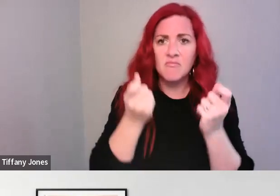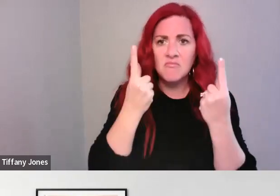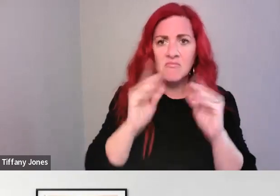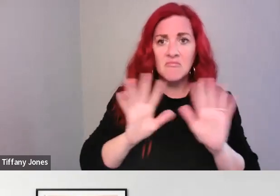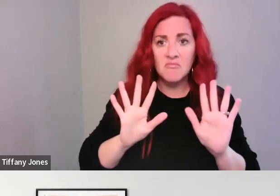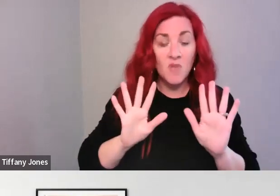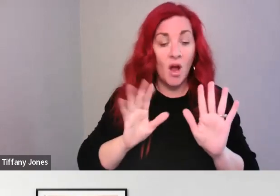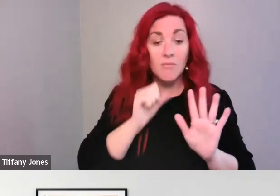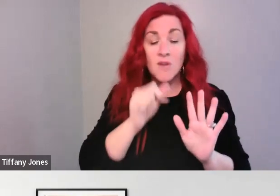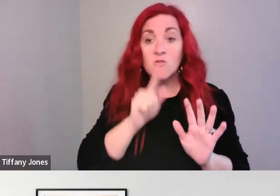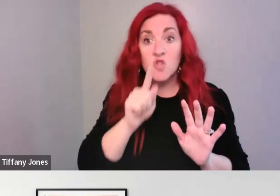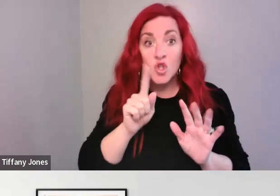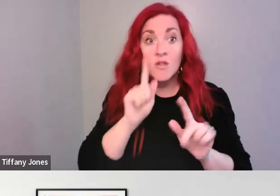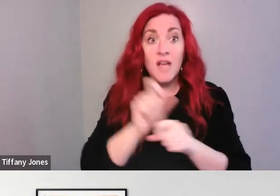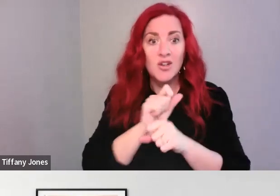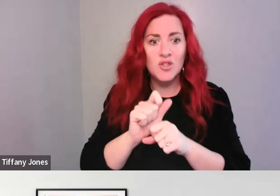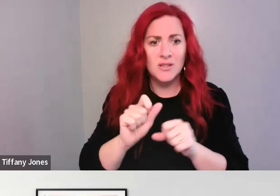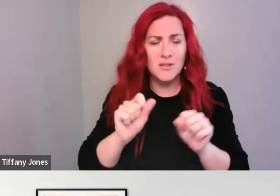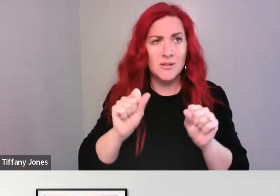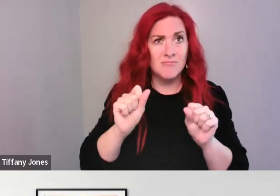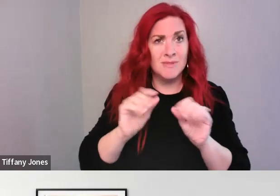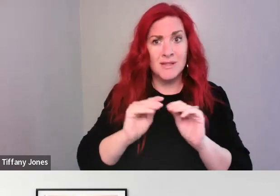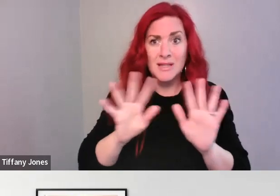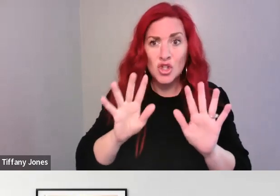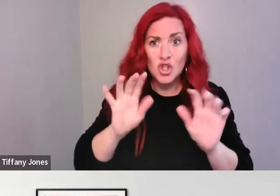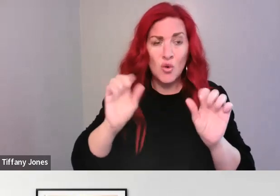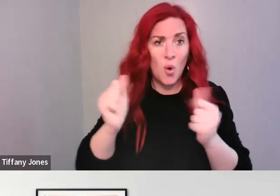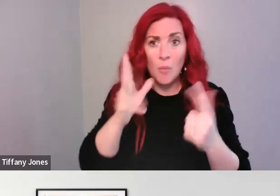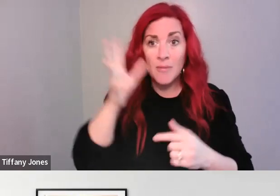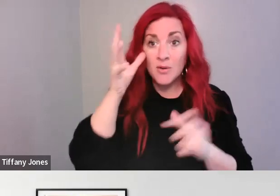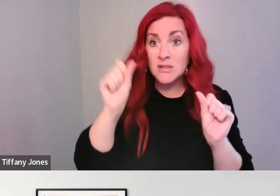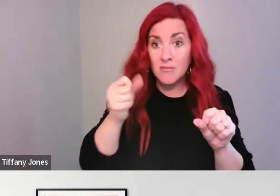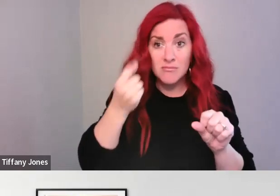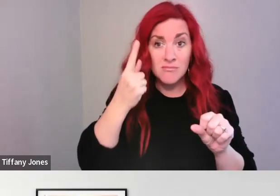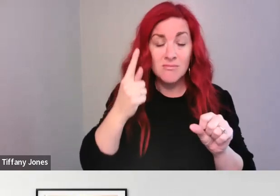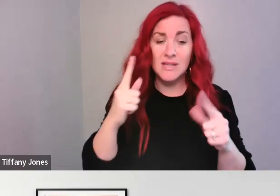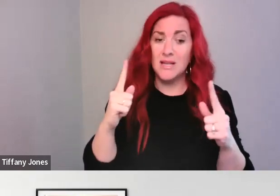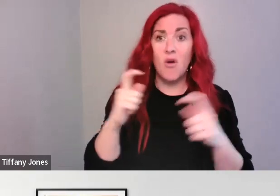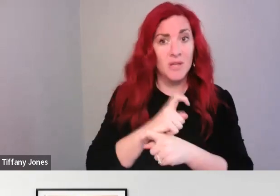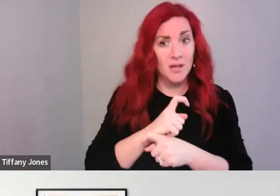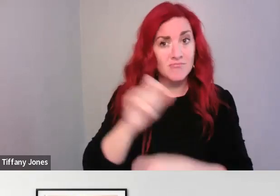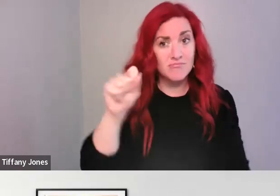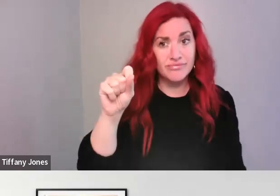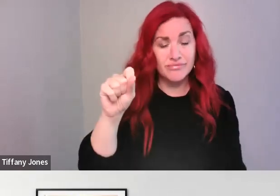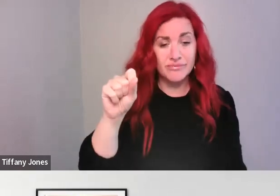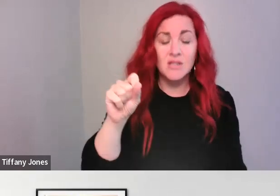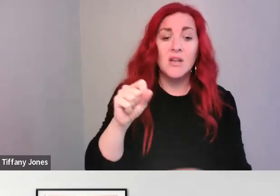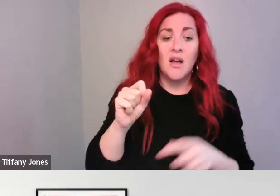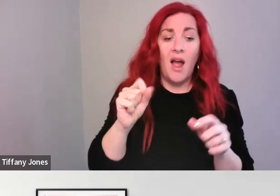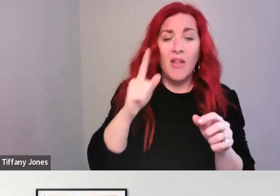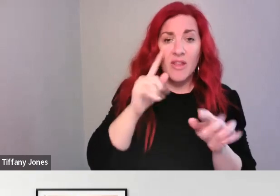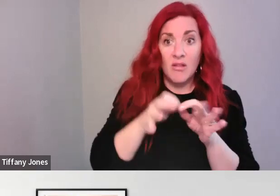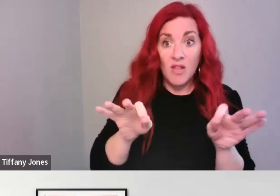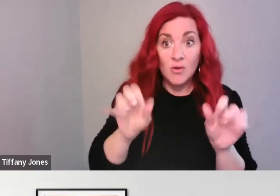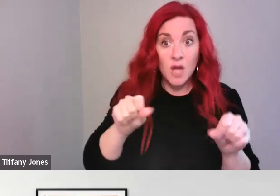not sure all parents are able to understand it because it is very complex. And I think it could be made more